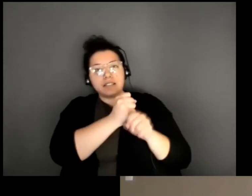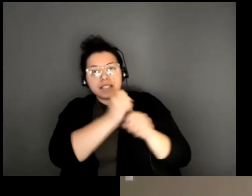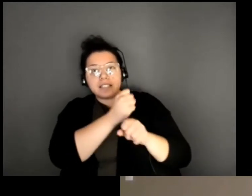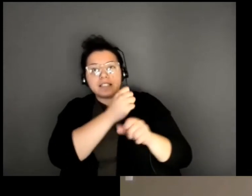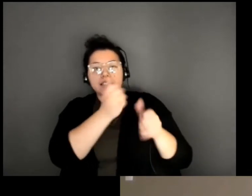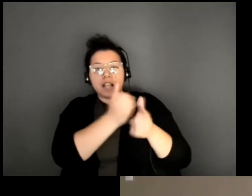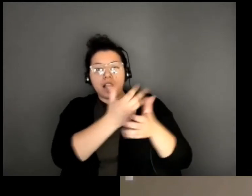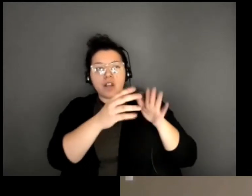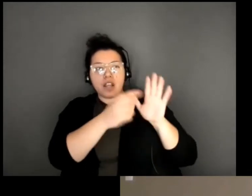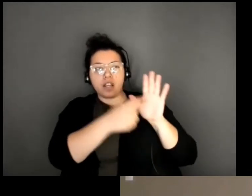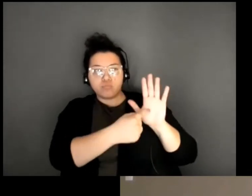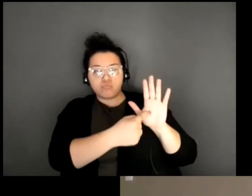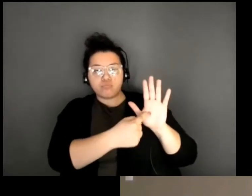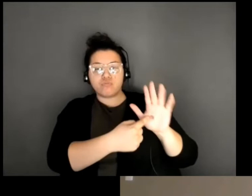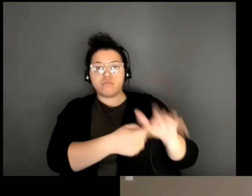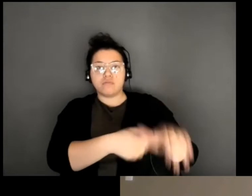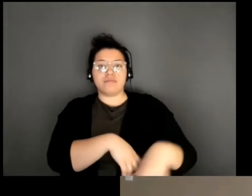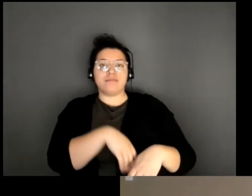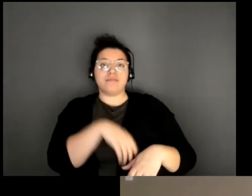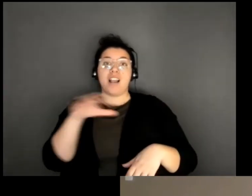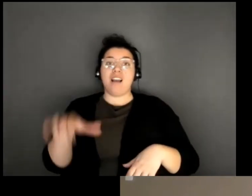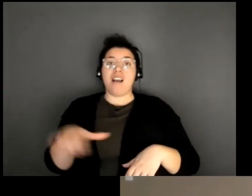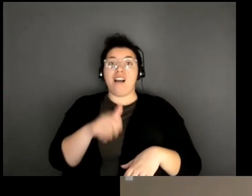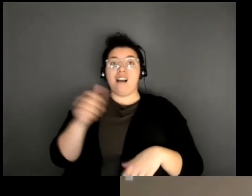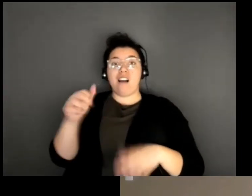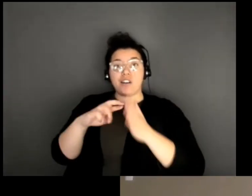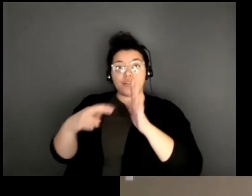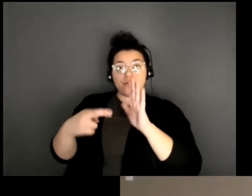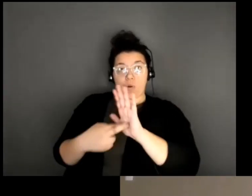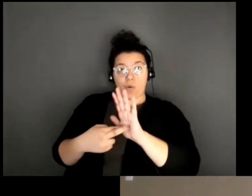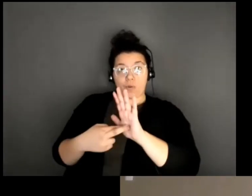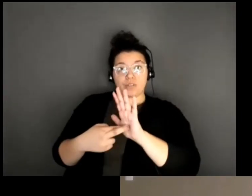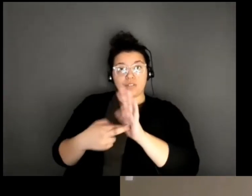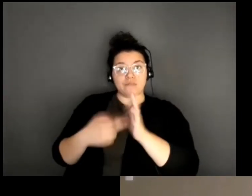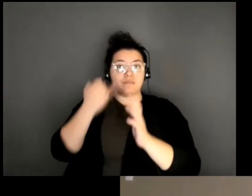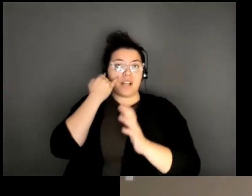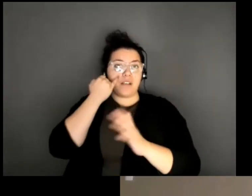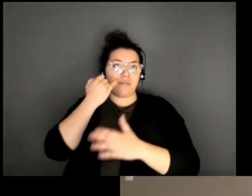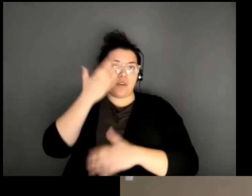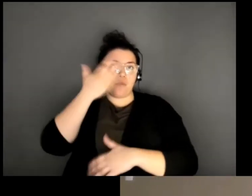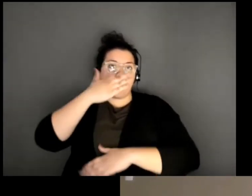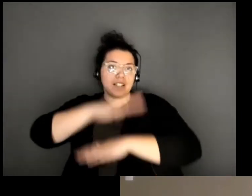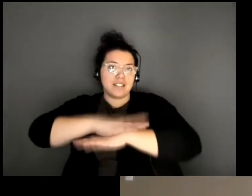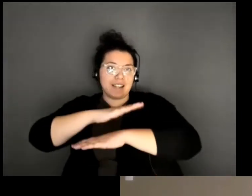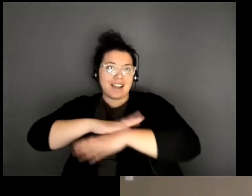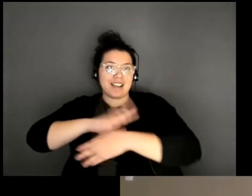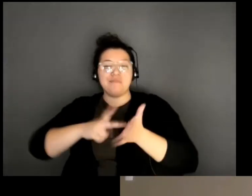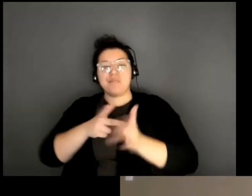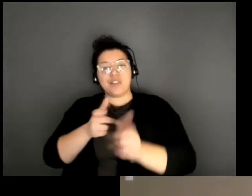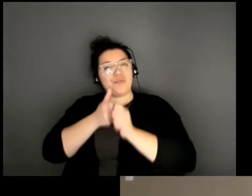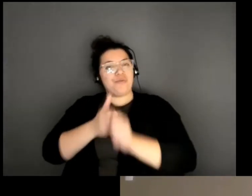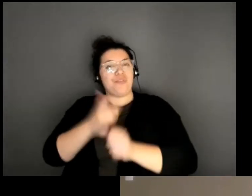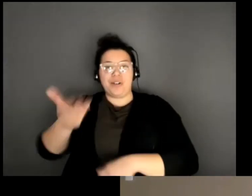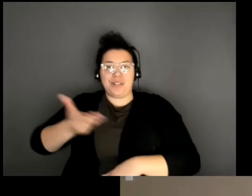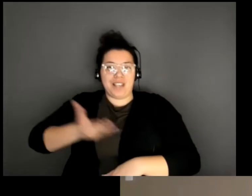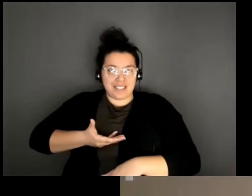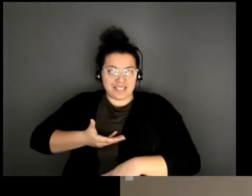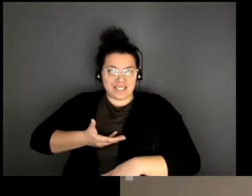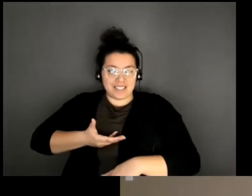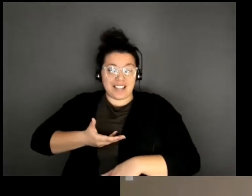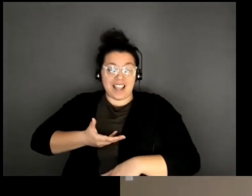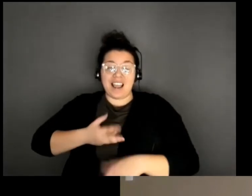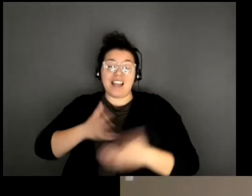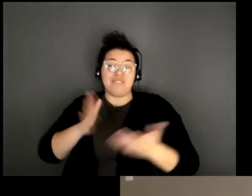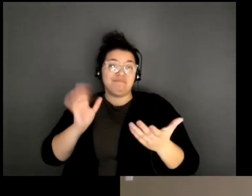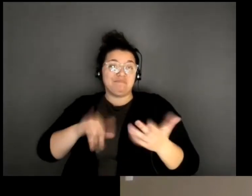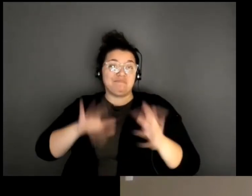hotel, working at the front desk, for example, you are at the mercy of our guests. And I say that in the most wonderful way possible, because that's